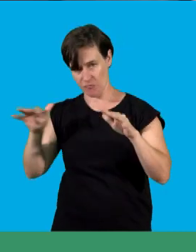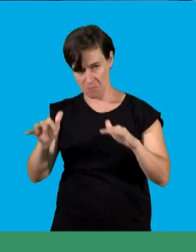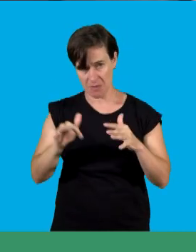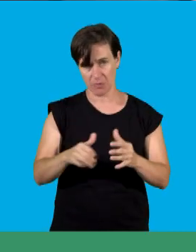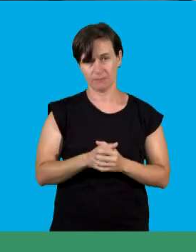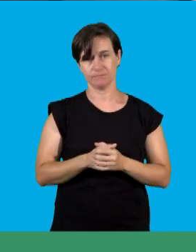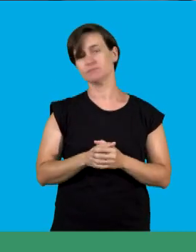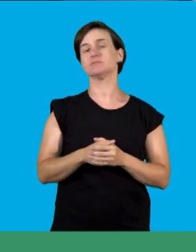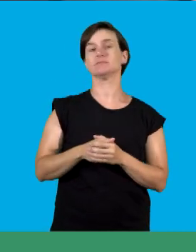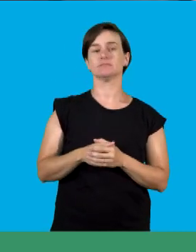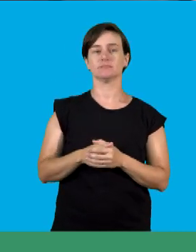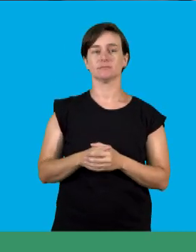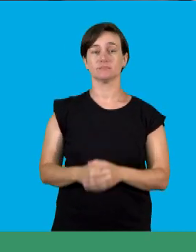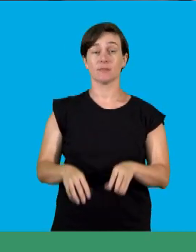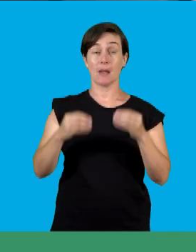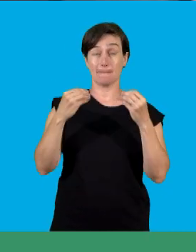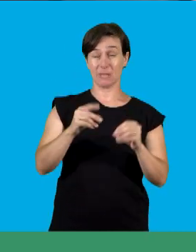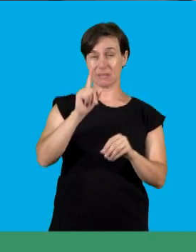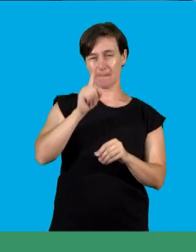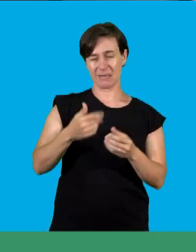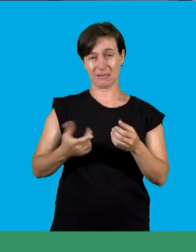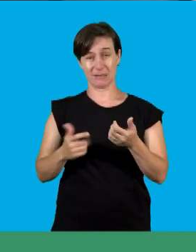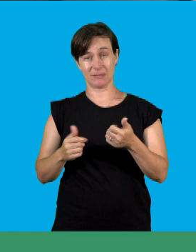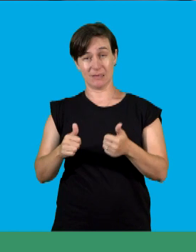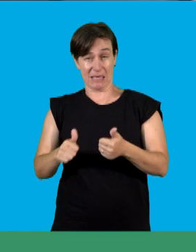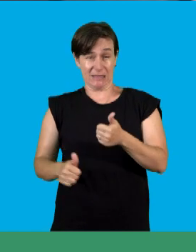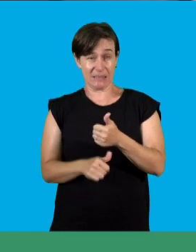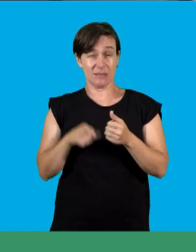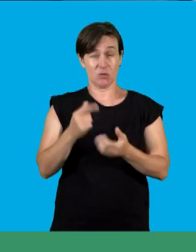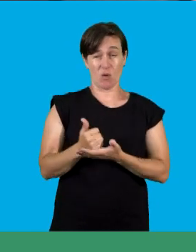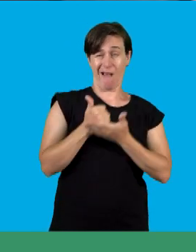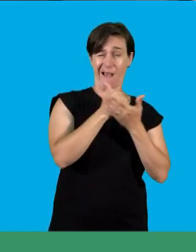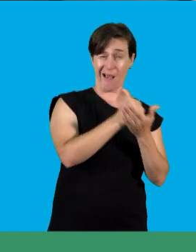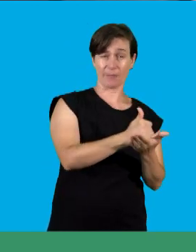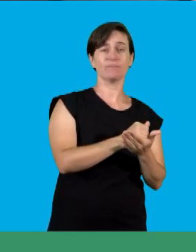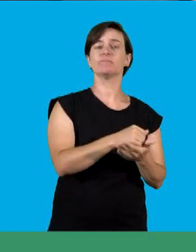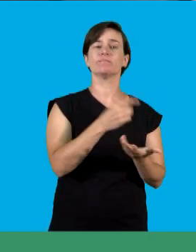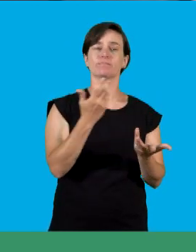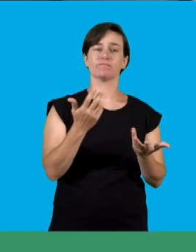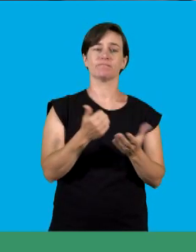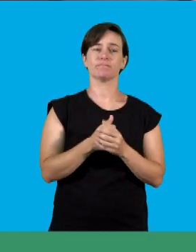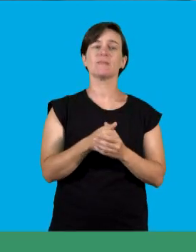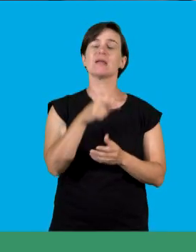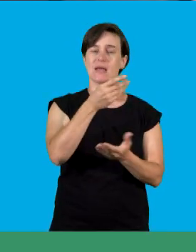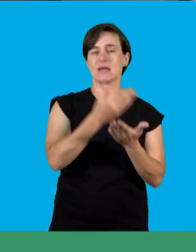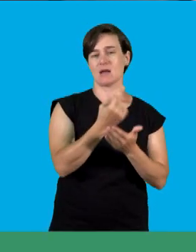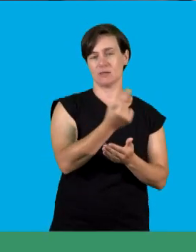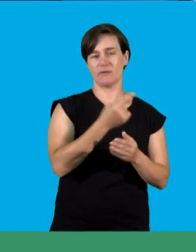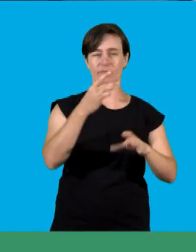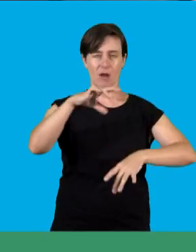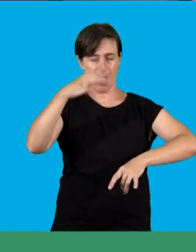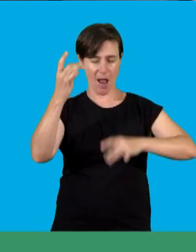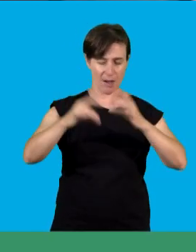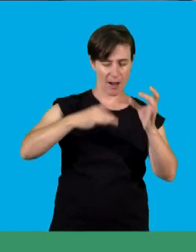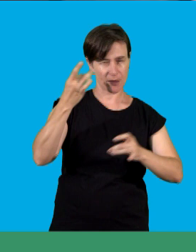not require processing assistance as they are able to analyze the responses or the data. So